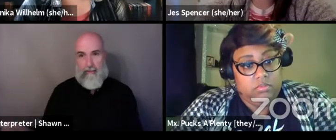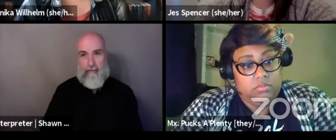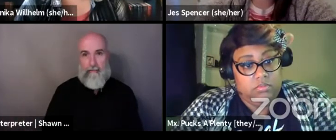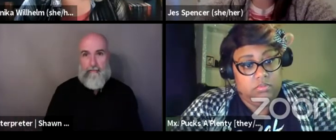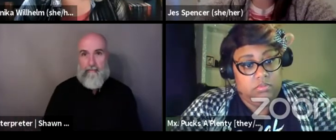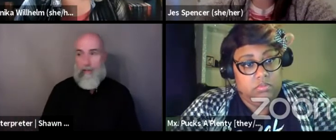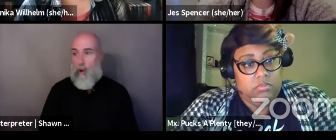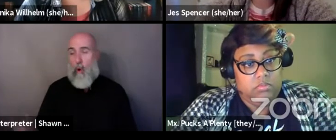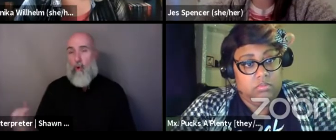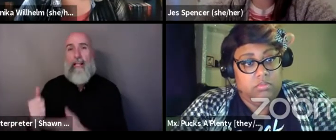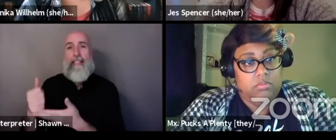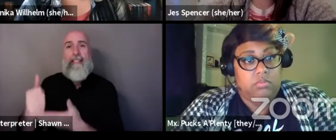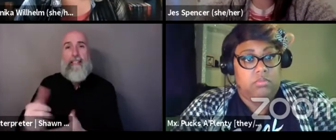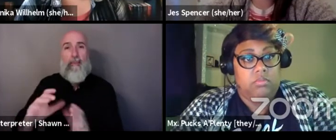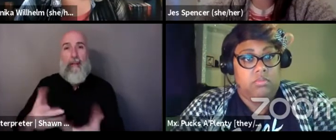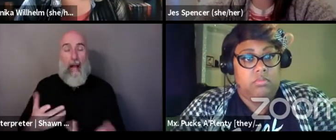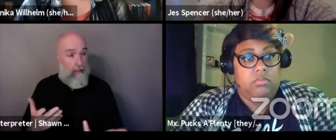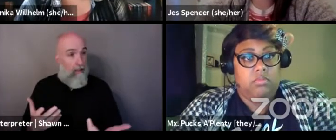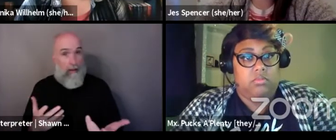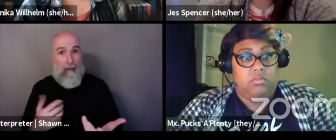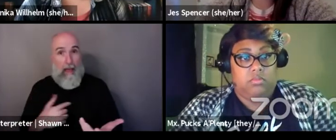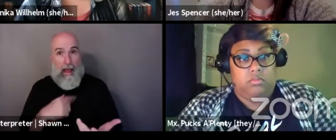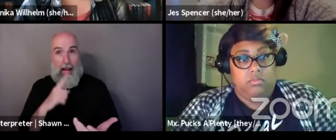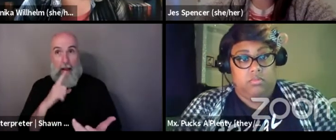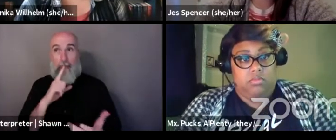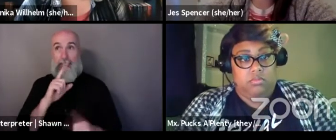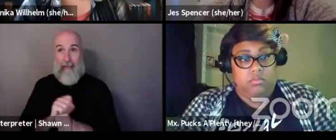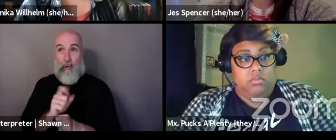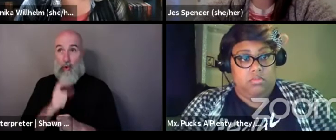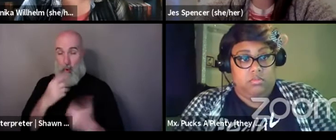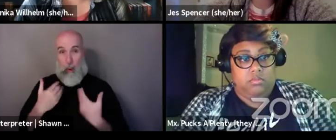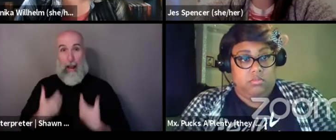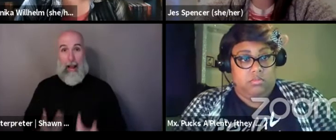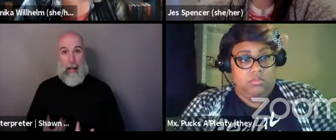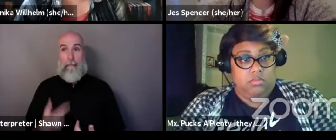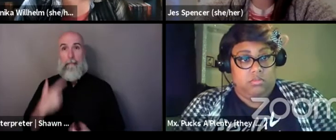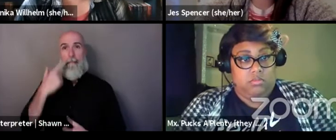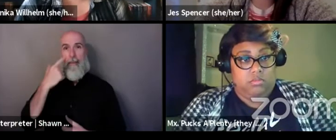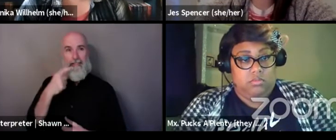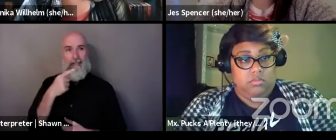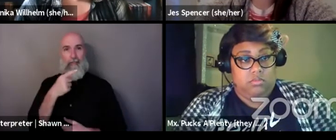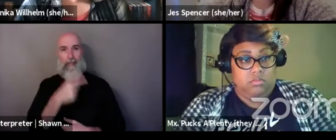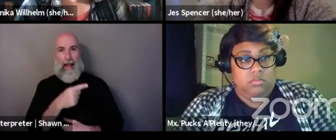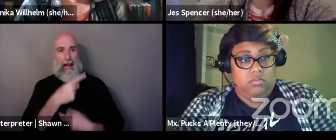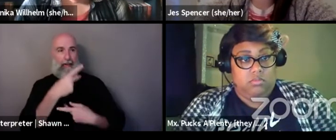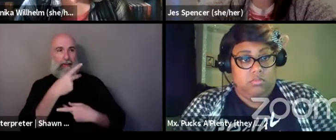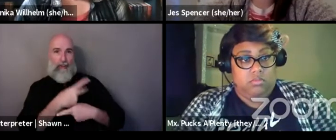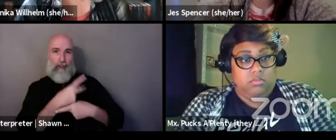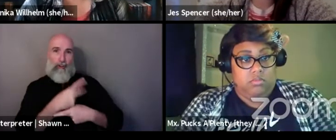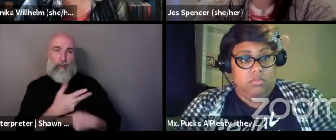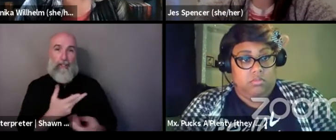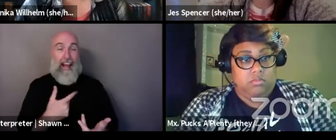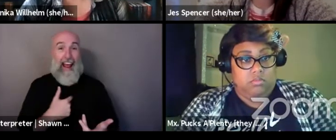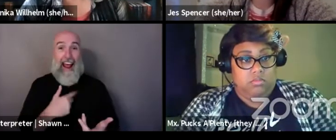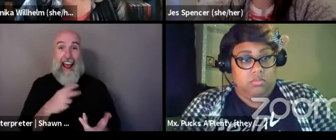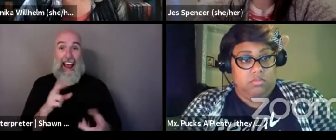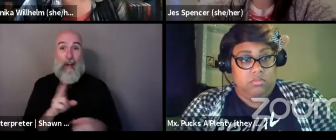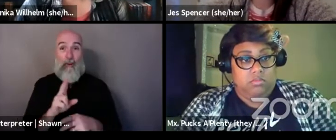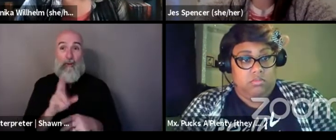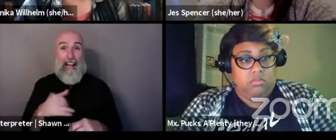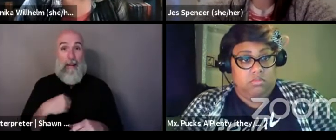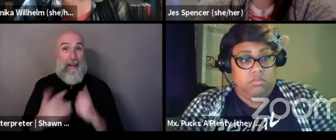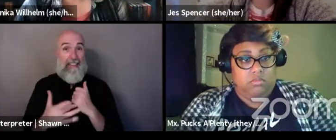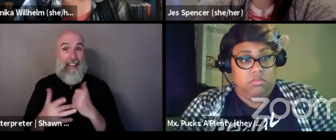gonna assist a class. And I learned, I'm definitely who I am today because of that nurturing. And I use that all the time in my tech job. Like